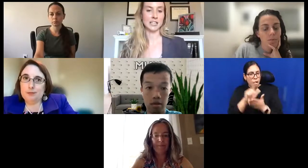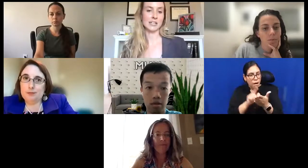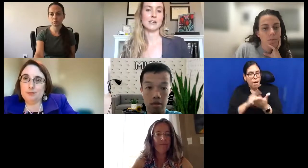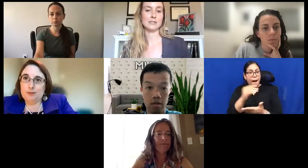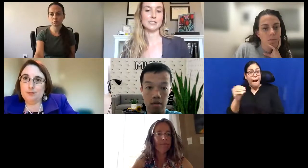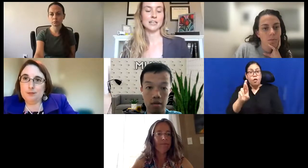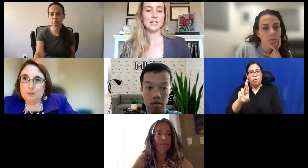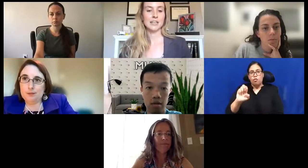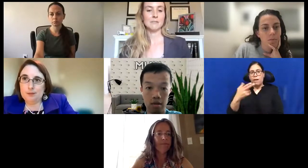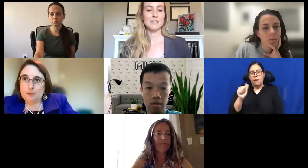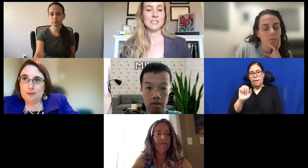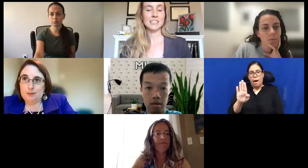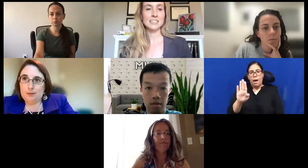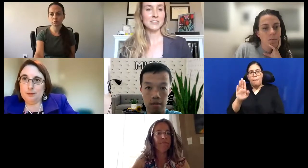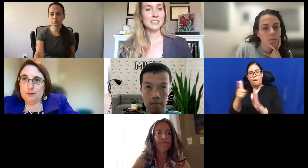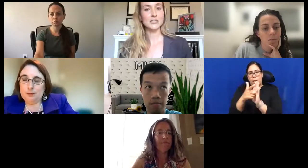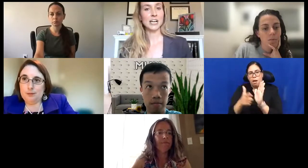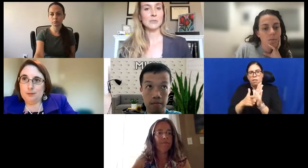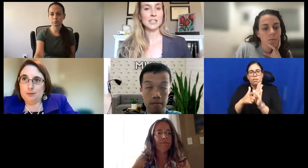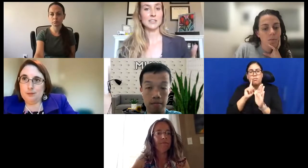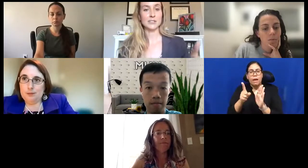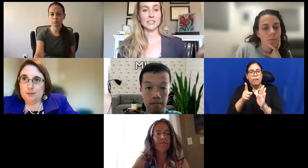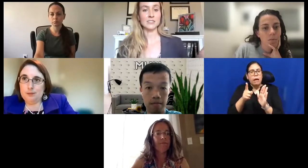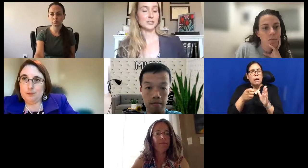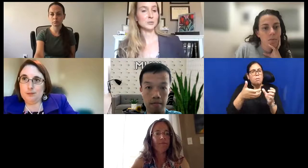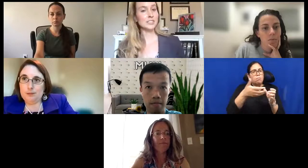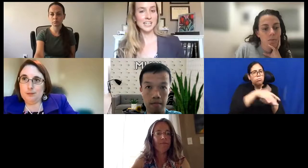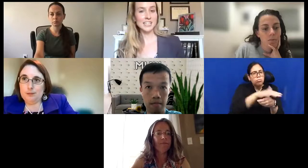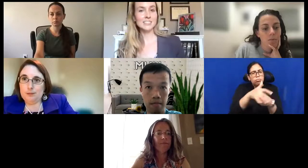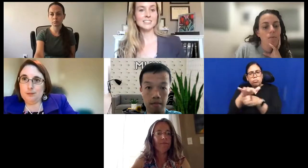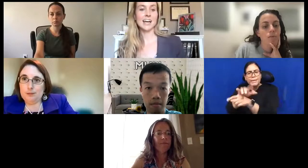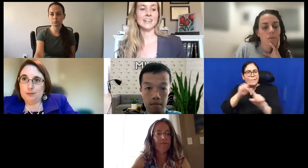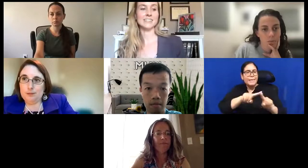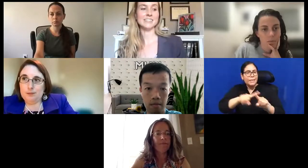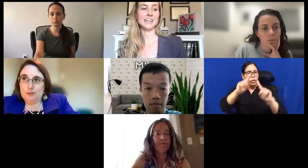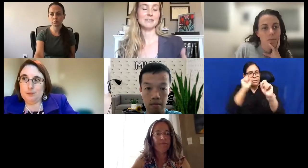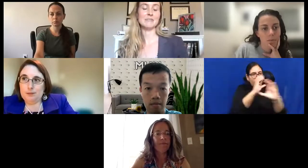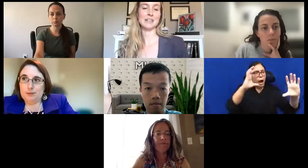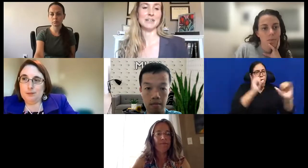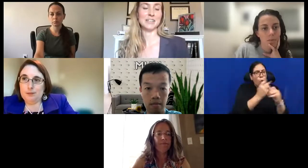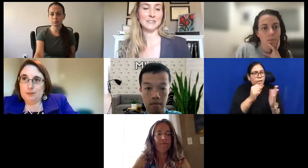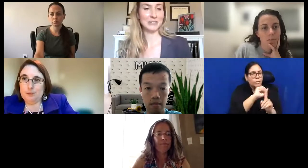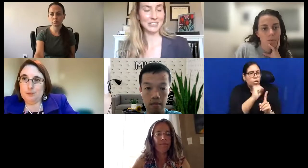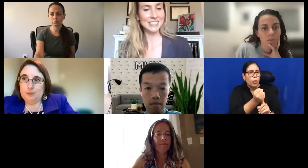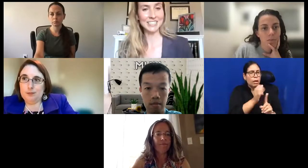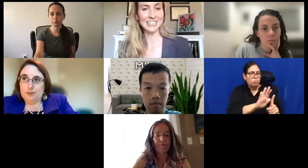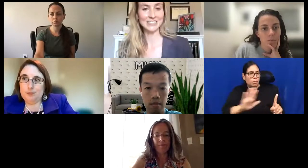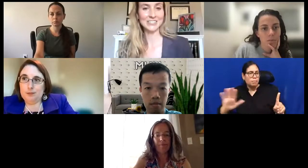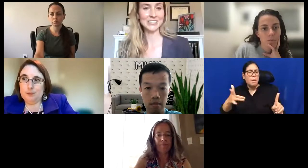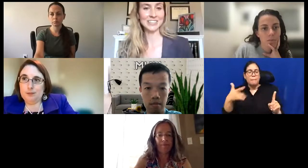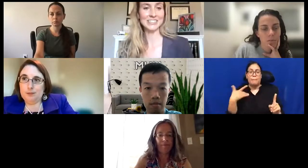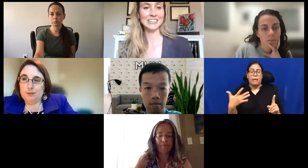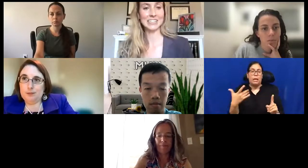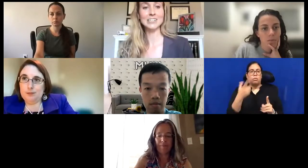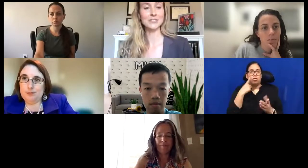of scenarios. But again, definitely check with your individual states. And I would recommend, of course, seeking out